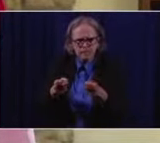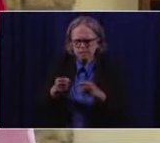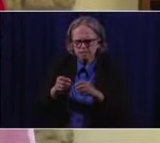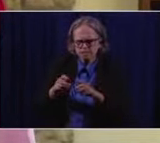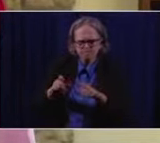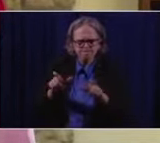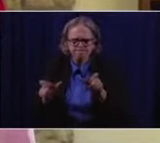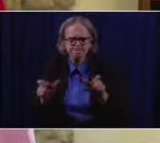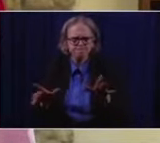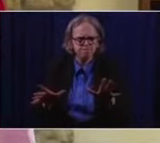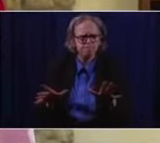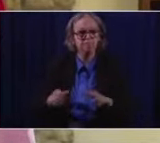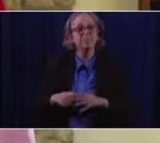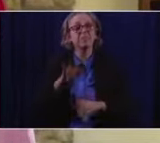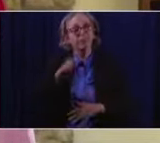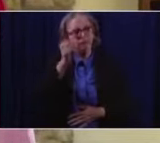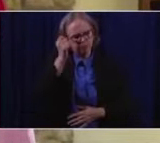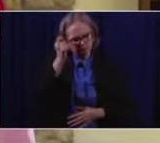some tests.